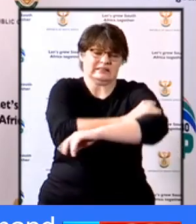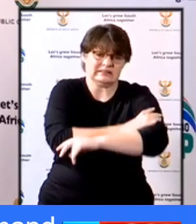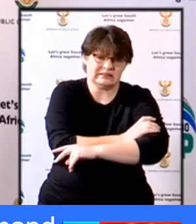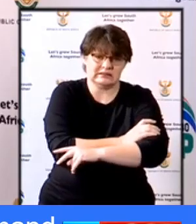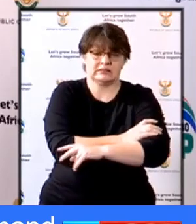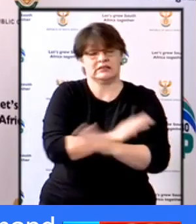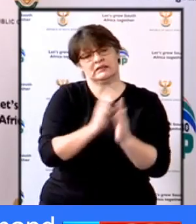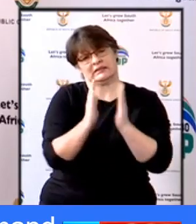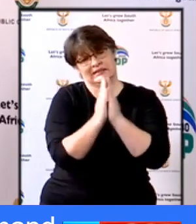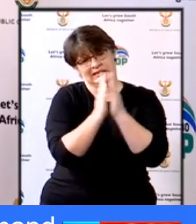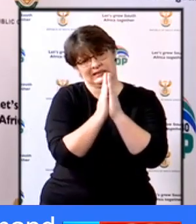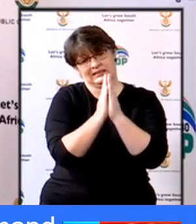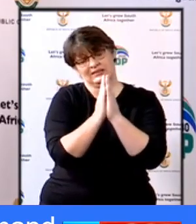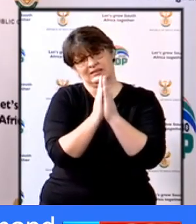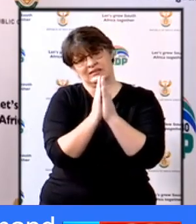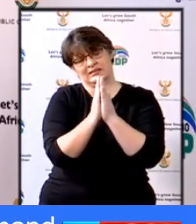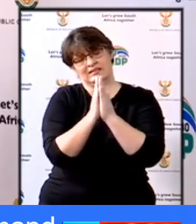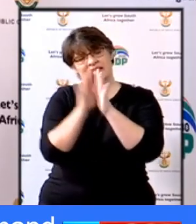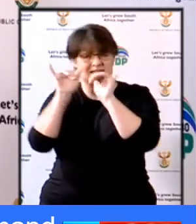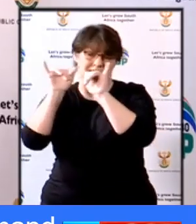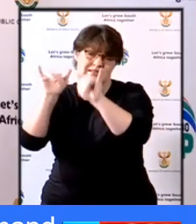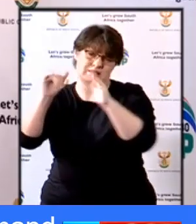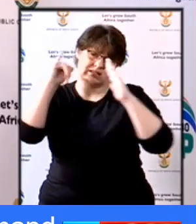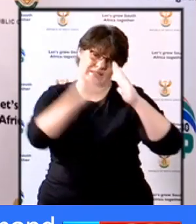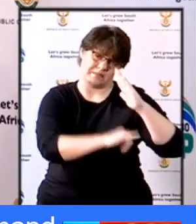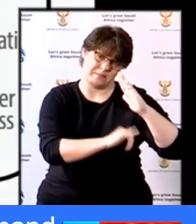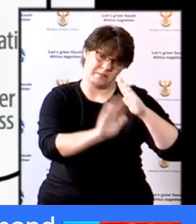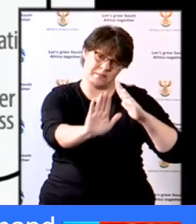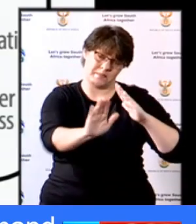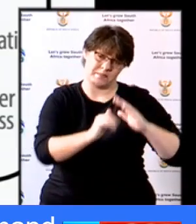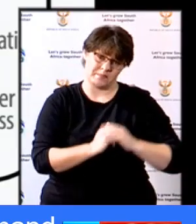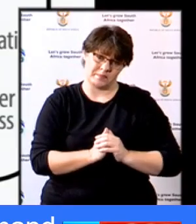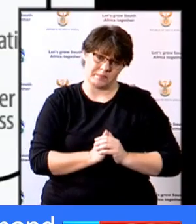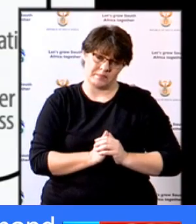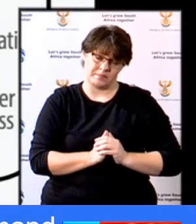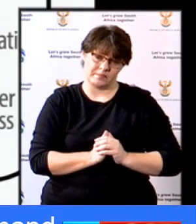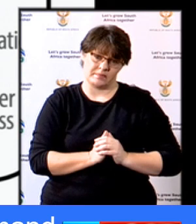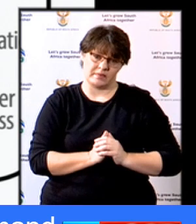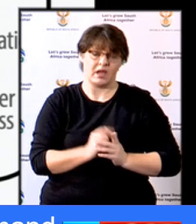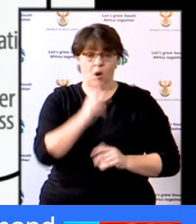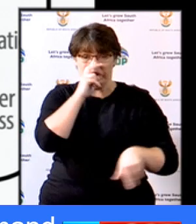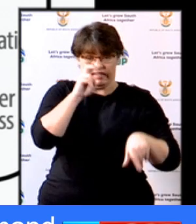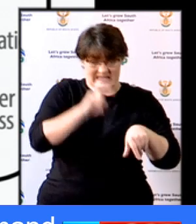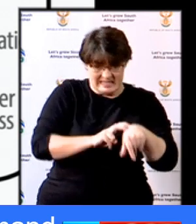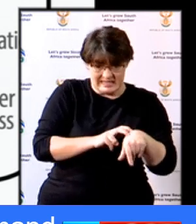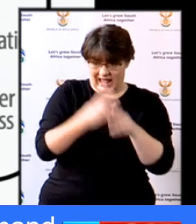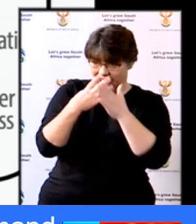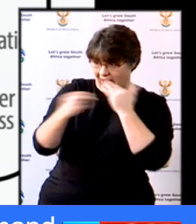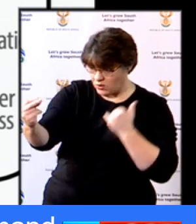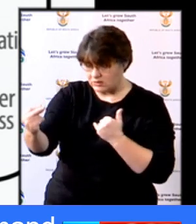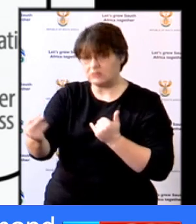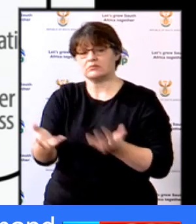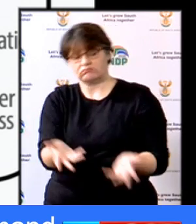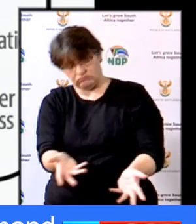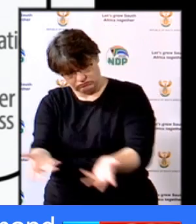to stay at home and only go out if it's absolutely